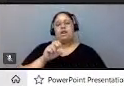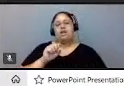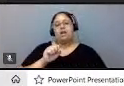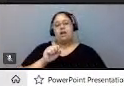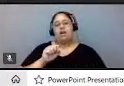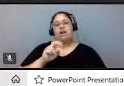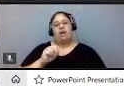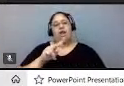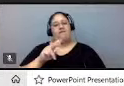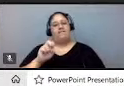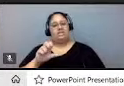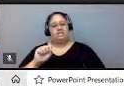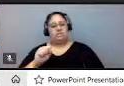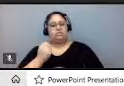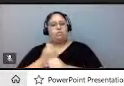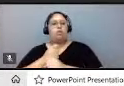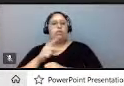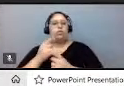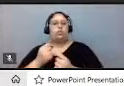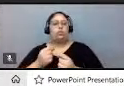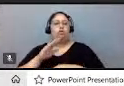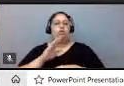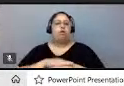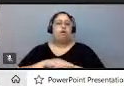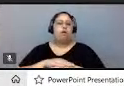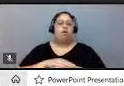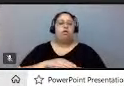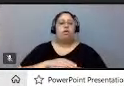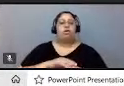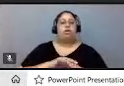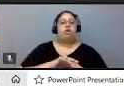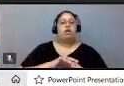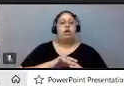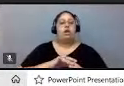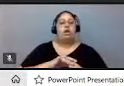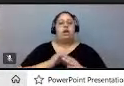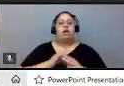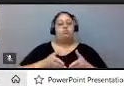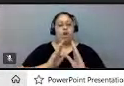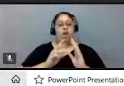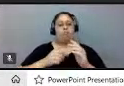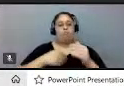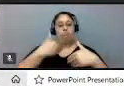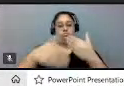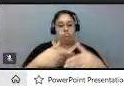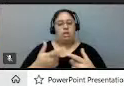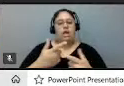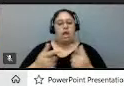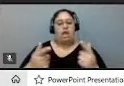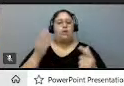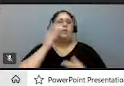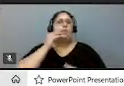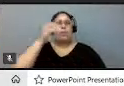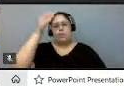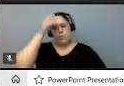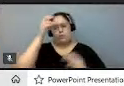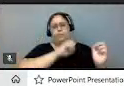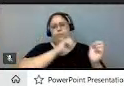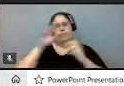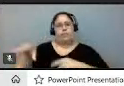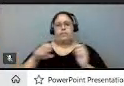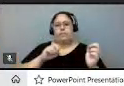the expert decking um and I think the facilitation that we continuously do uh with all our